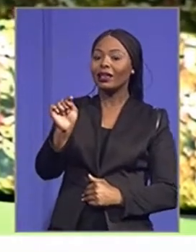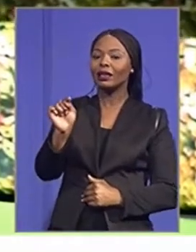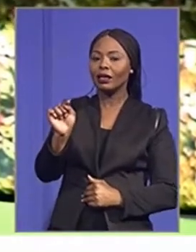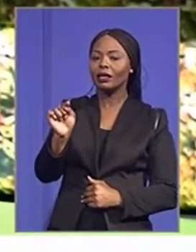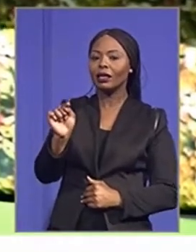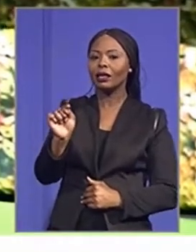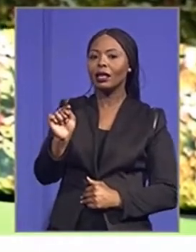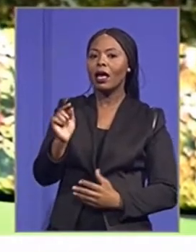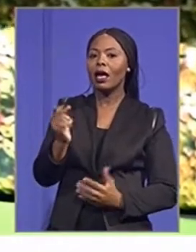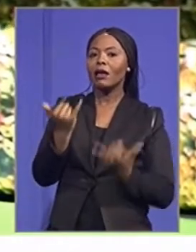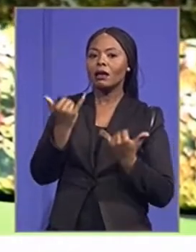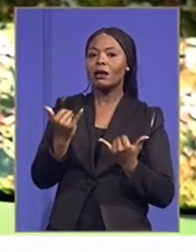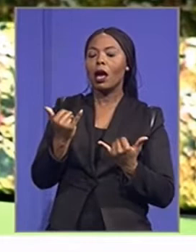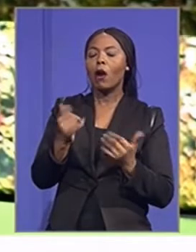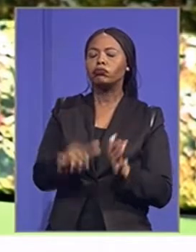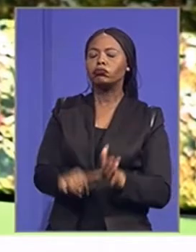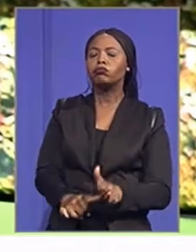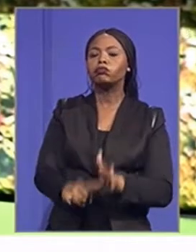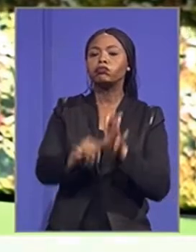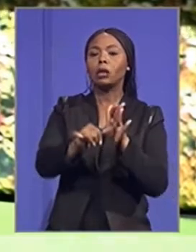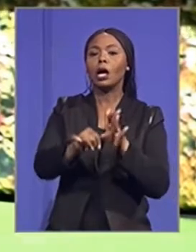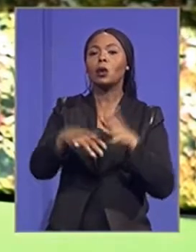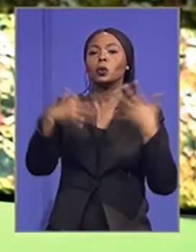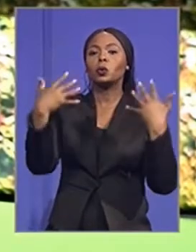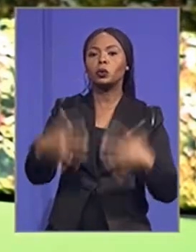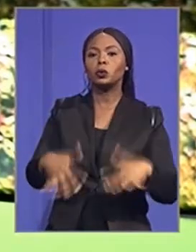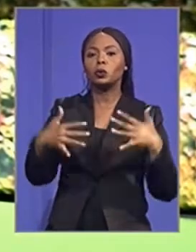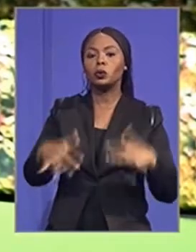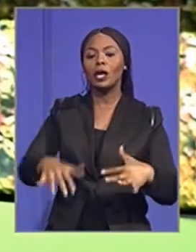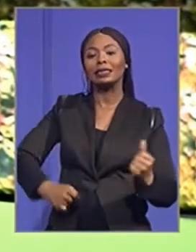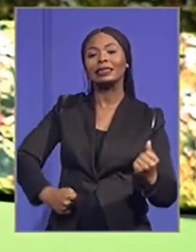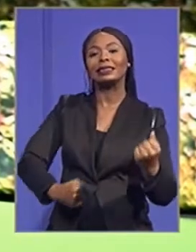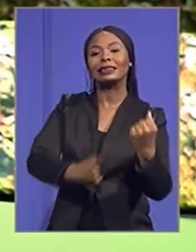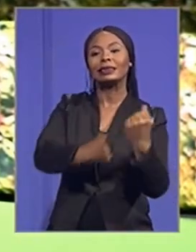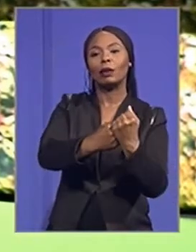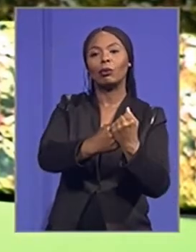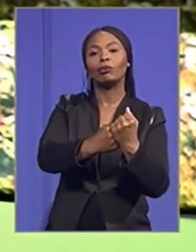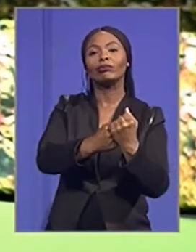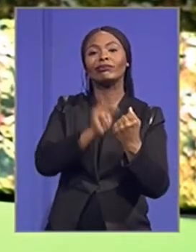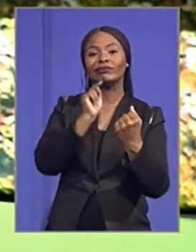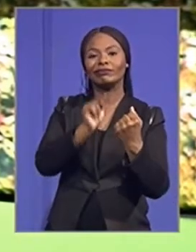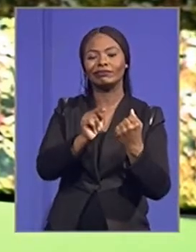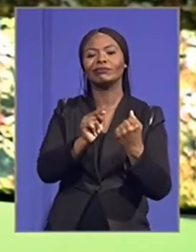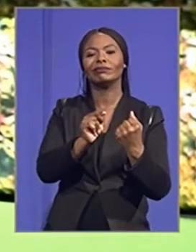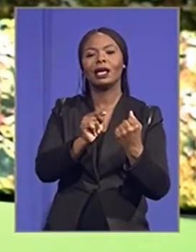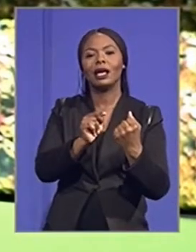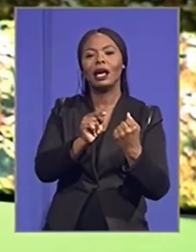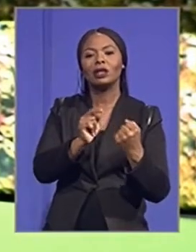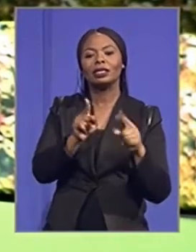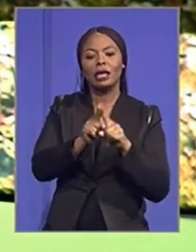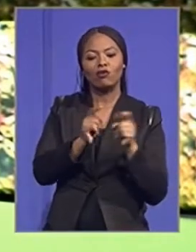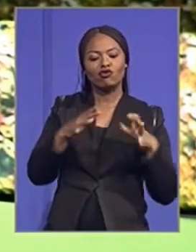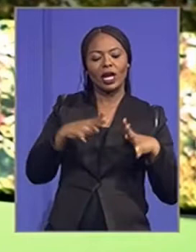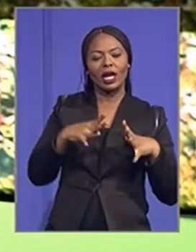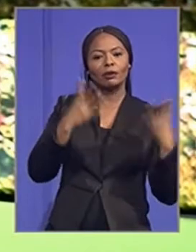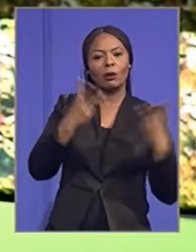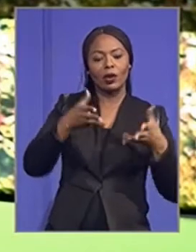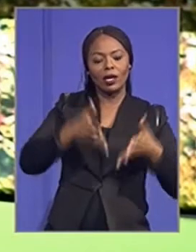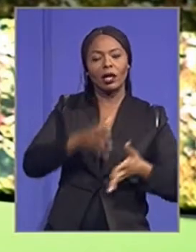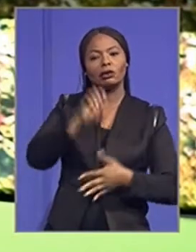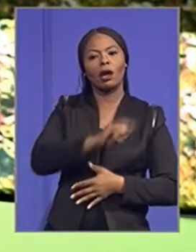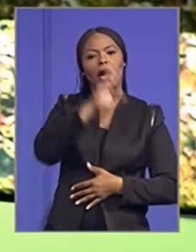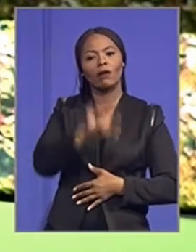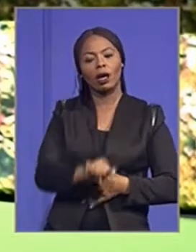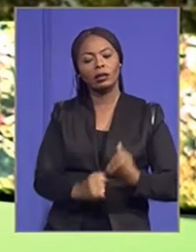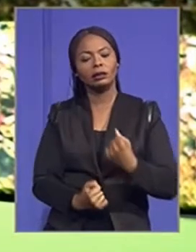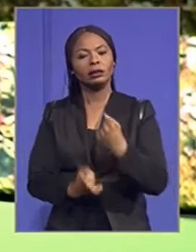is an extremely important footprint to support and enrich people's lives in South Africa